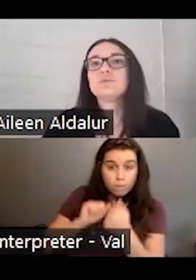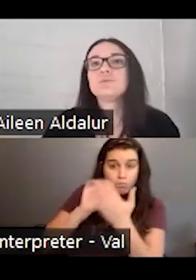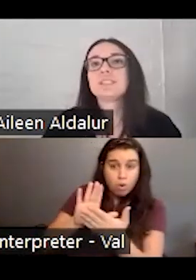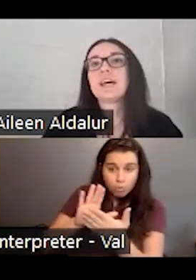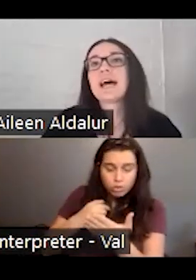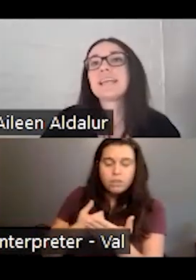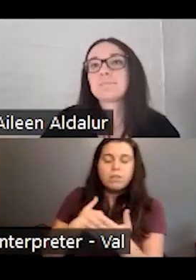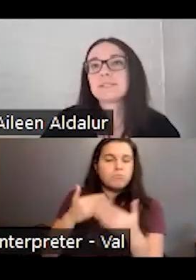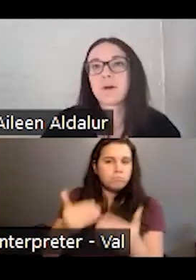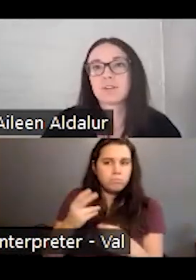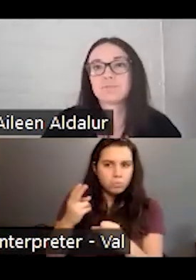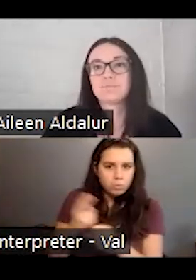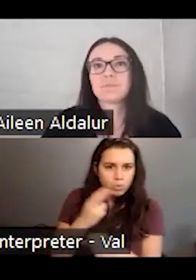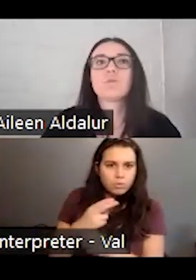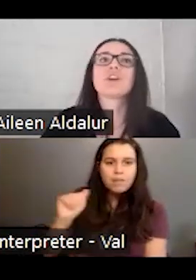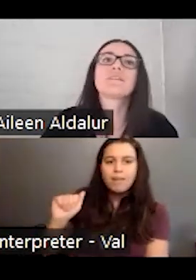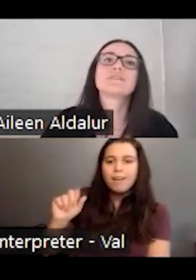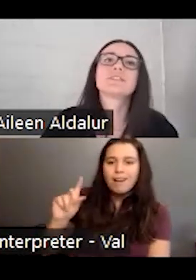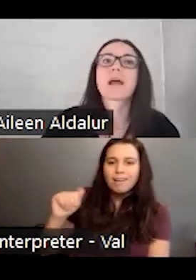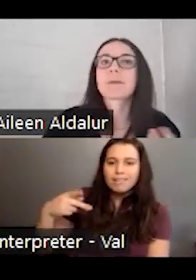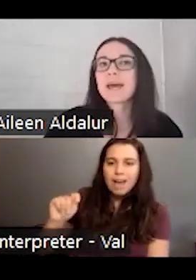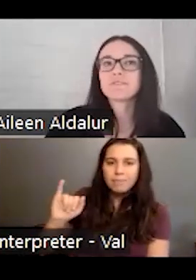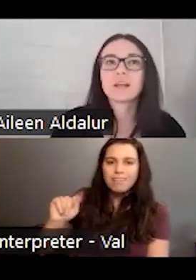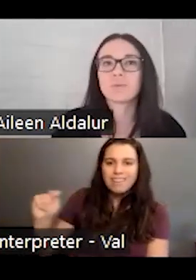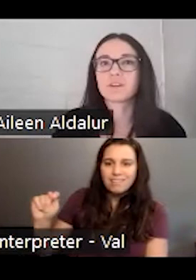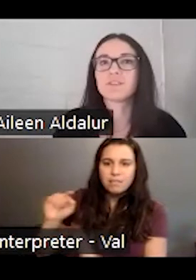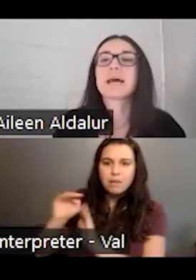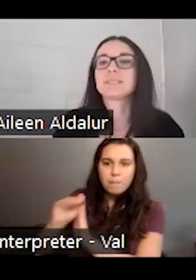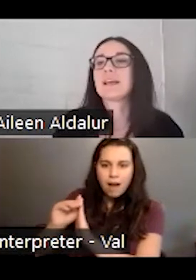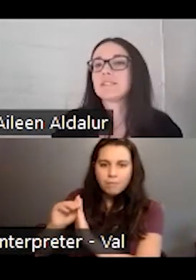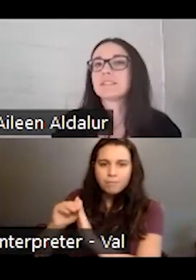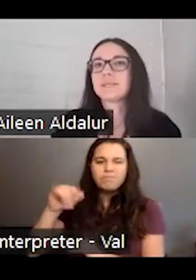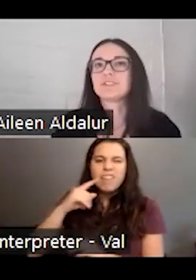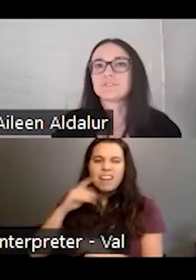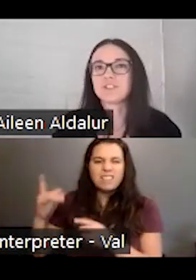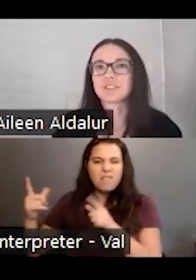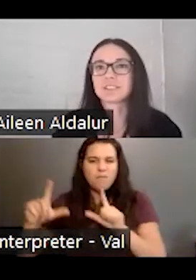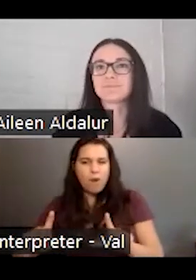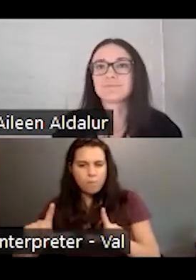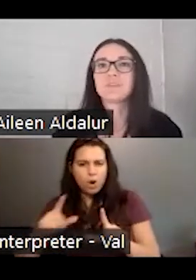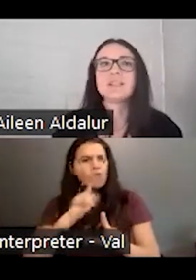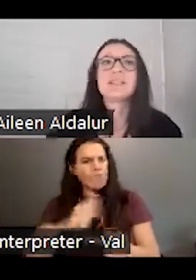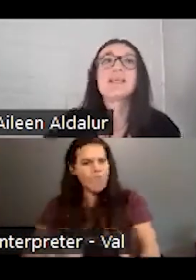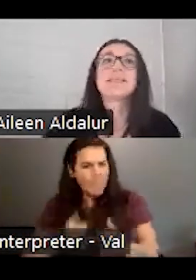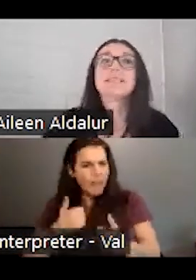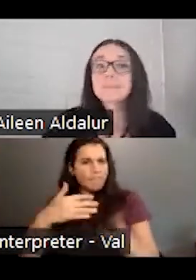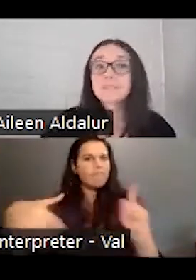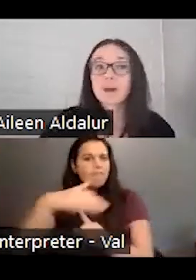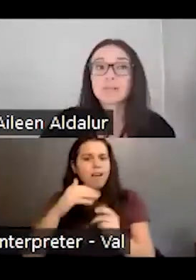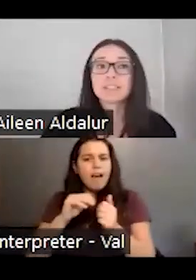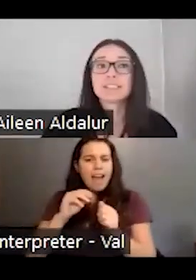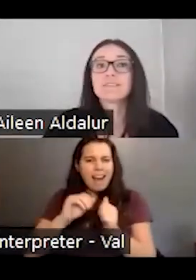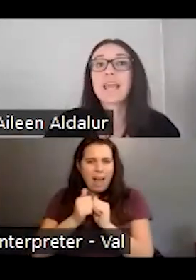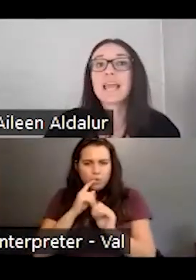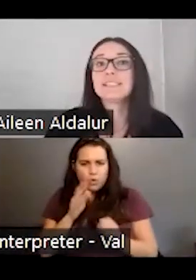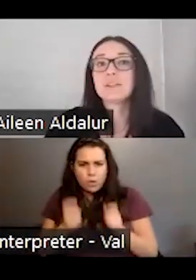to use the adaptive model, which offers a pragmatic framework for adapting evidence-based interventions. The adaptive